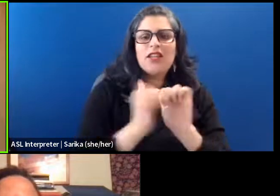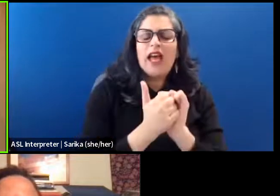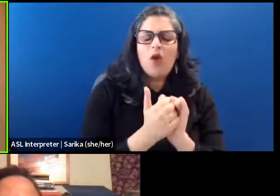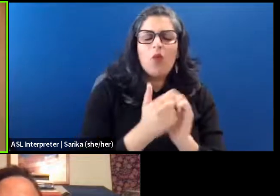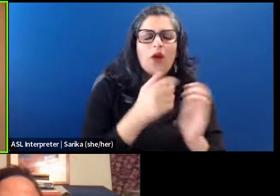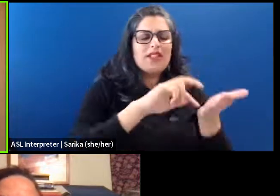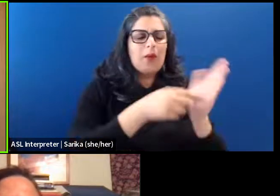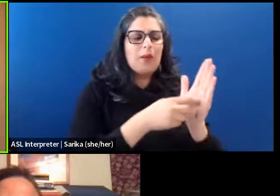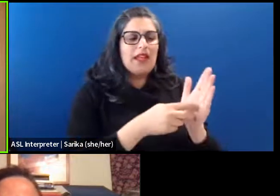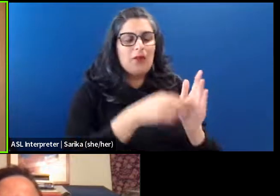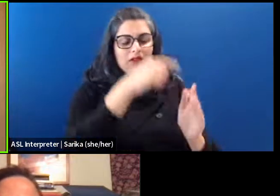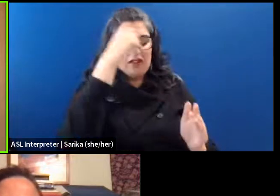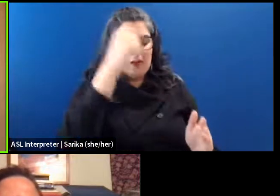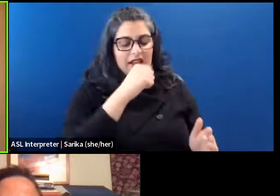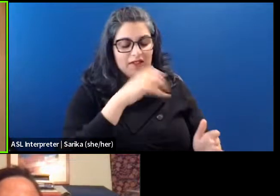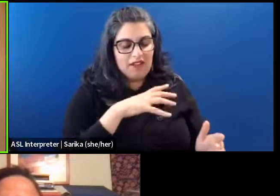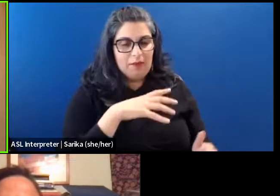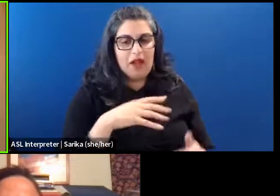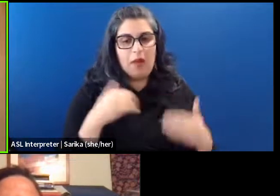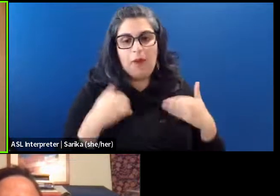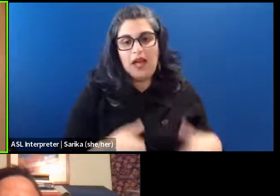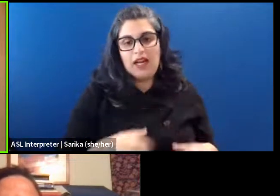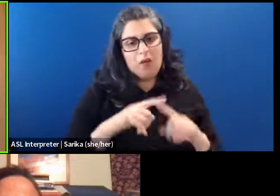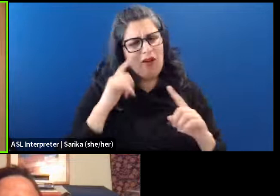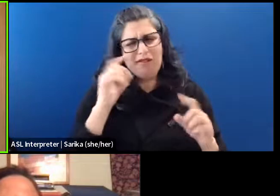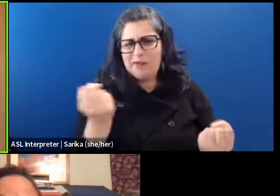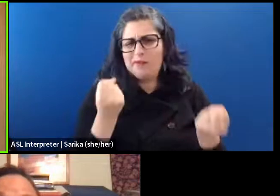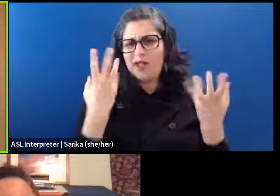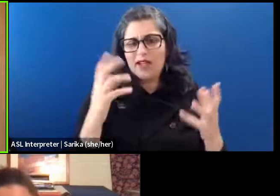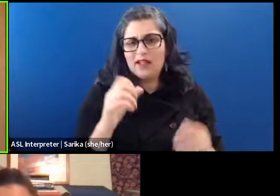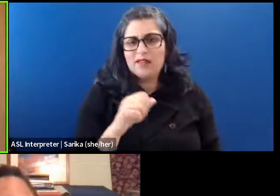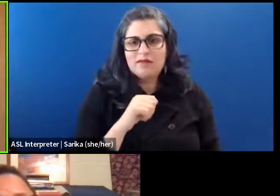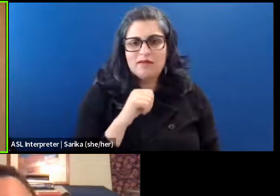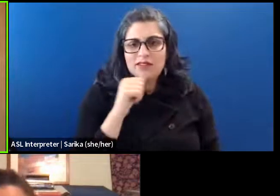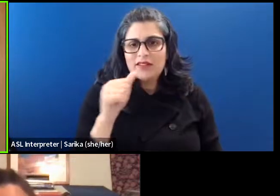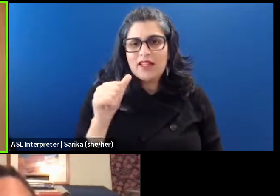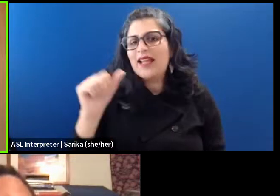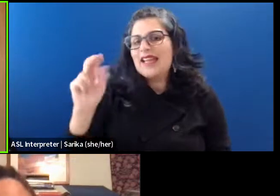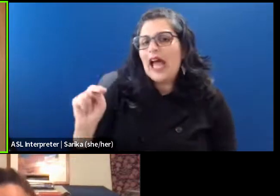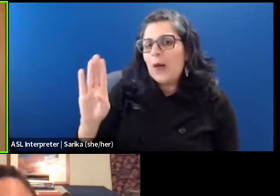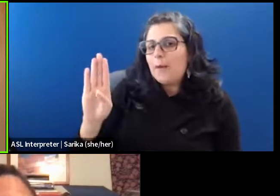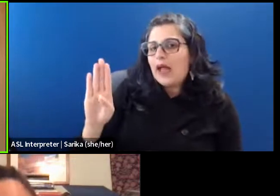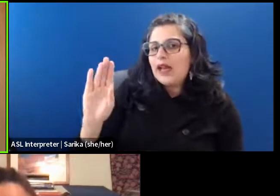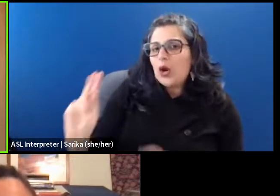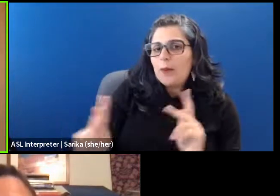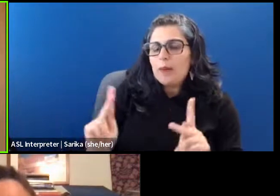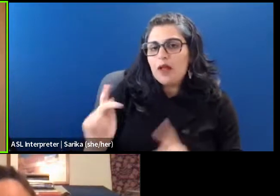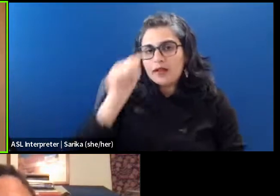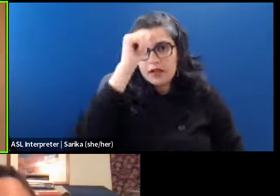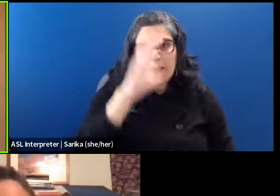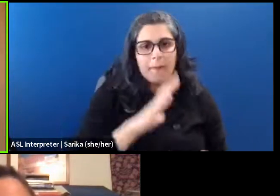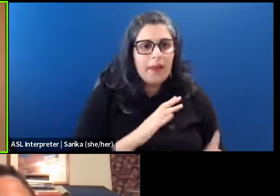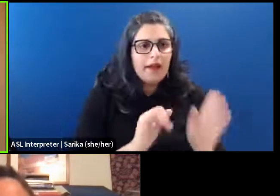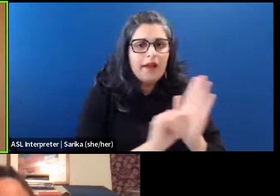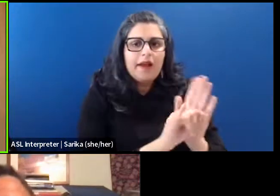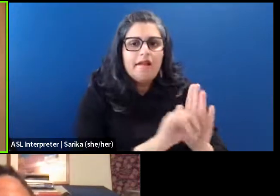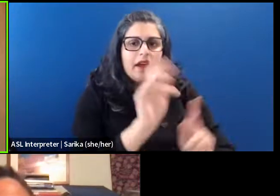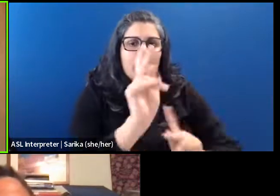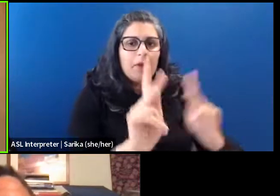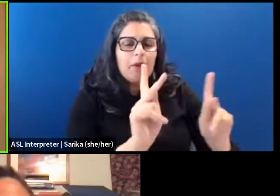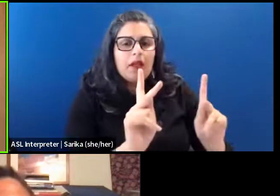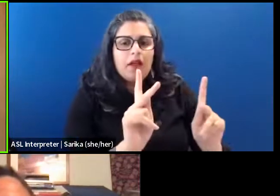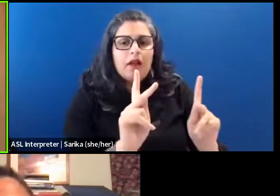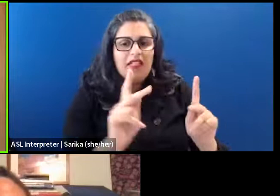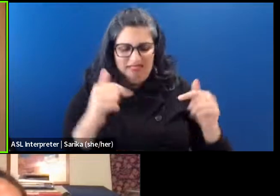body in our cases, but of course for so many non-binary people, male, you know, male gendered people, to take